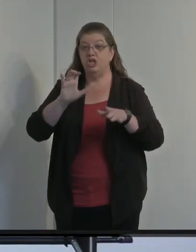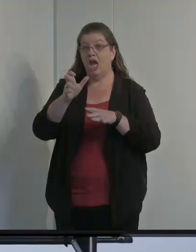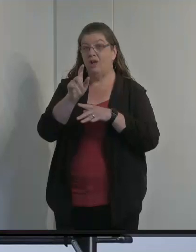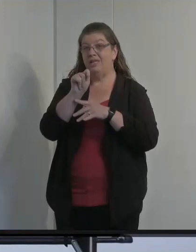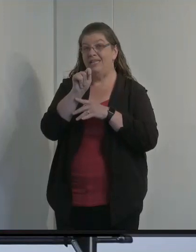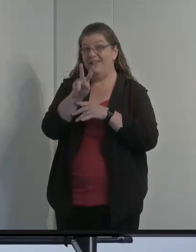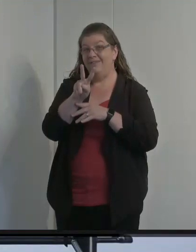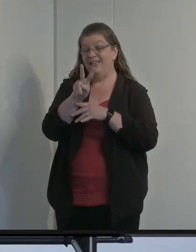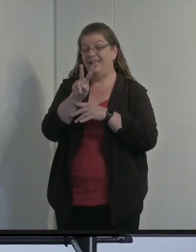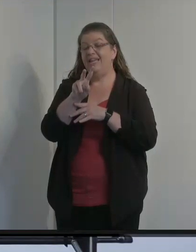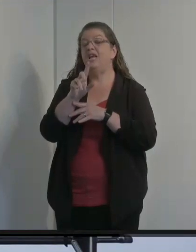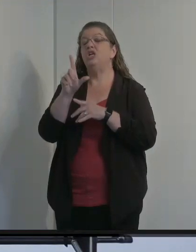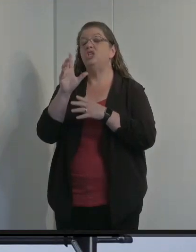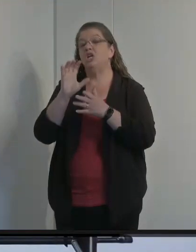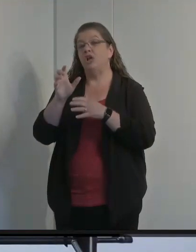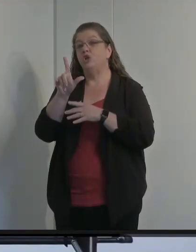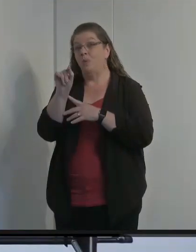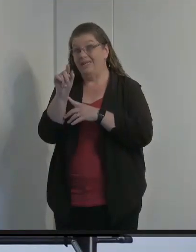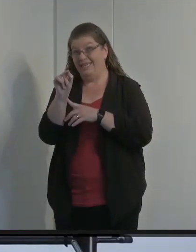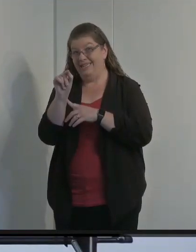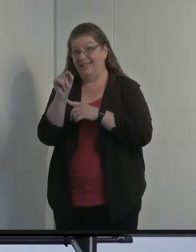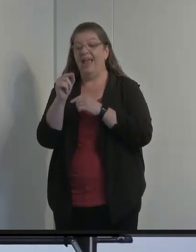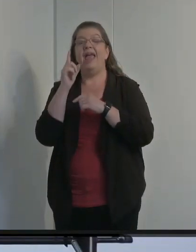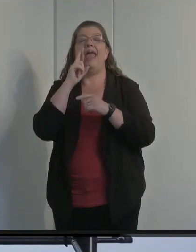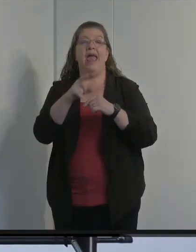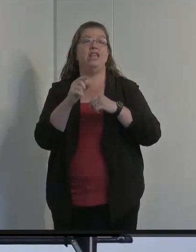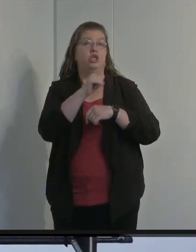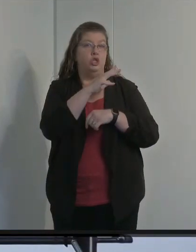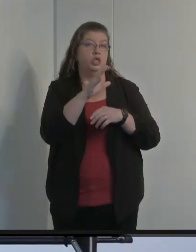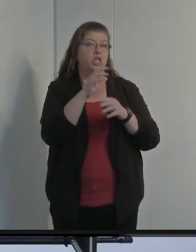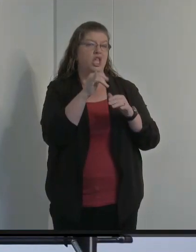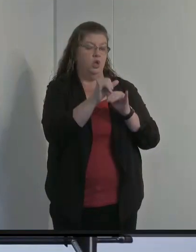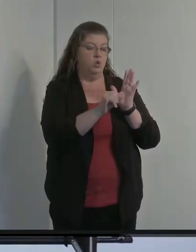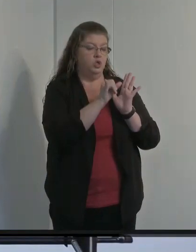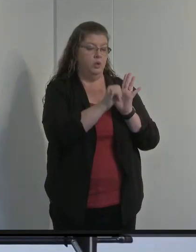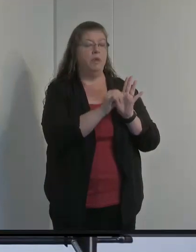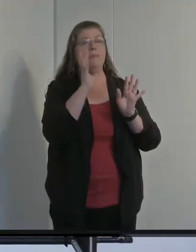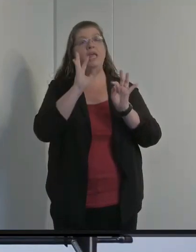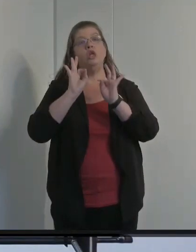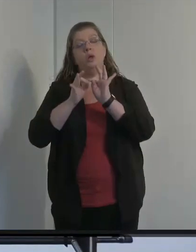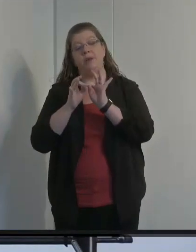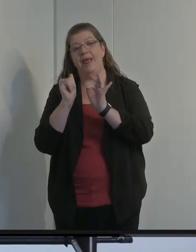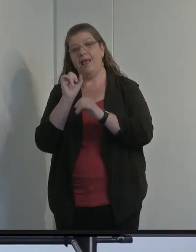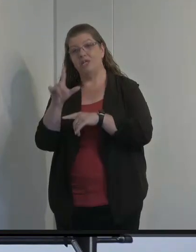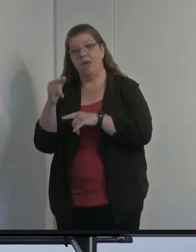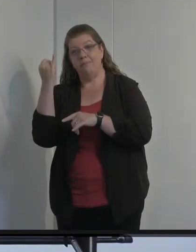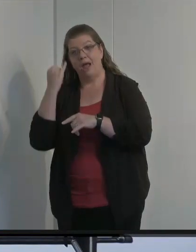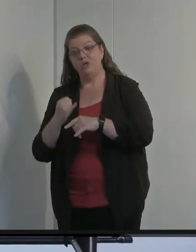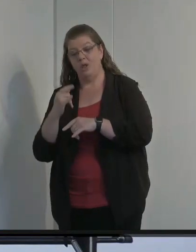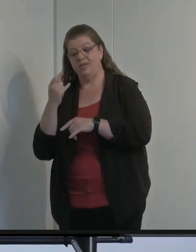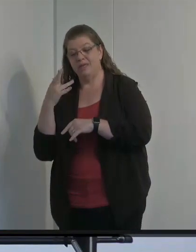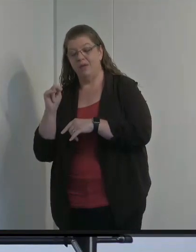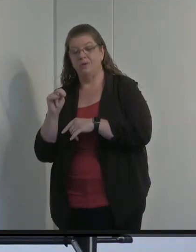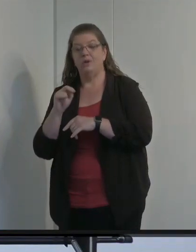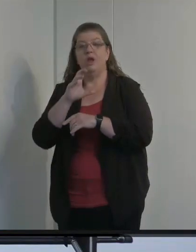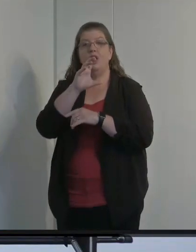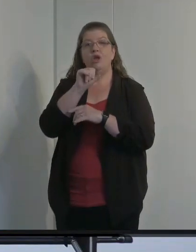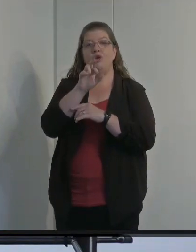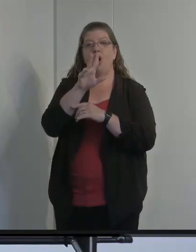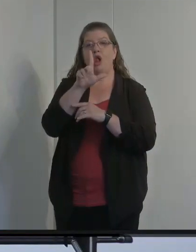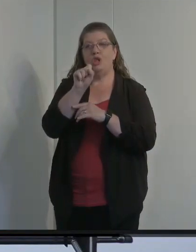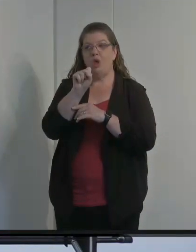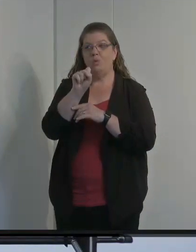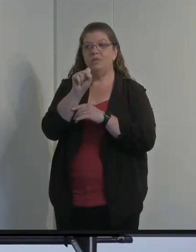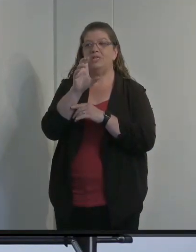and the county's YouTube page. The meeting is being interpreted in American Sign Language by Julia Townsend, and Carlos Saracedo is interpreting the